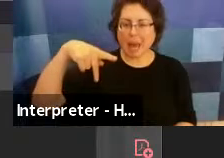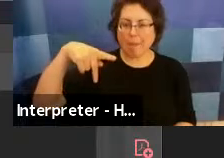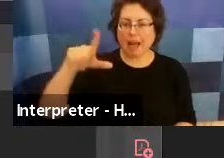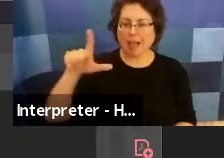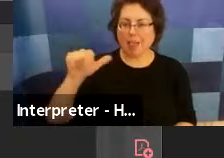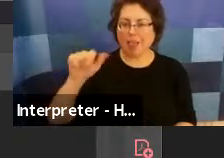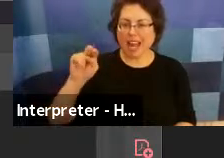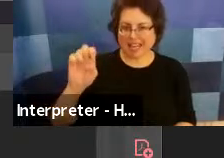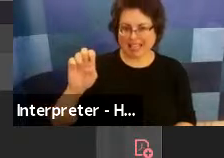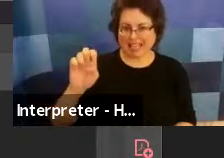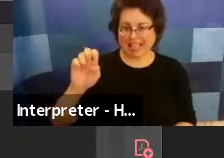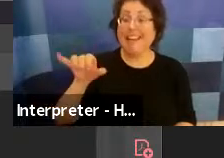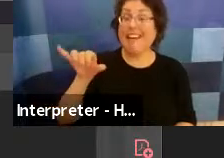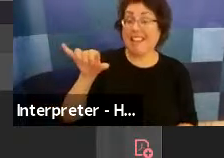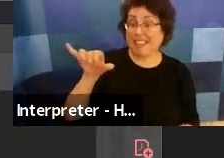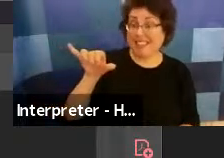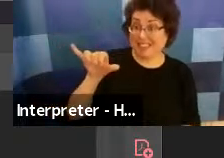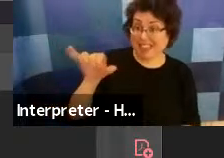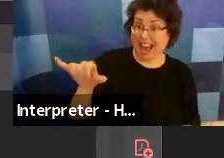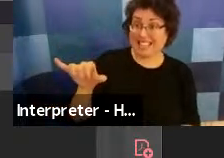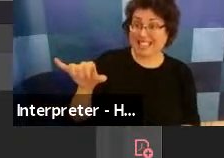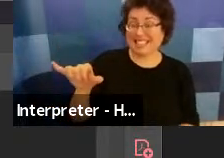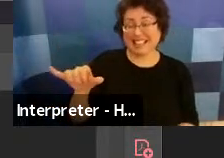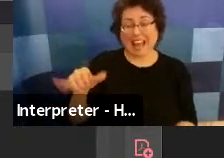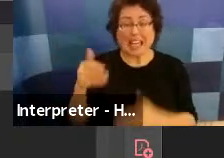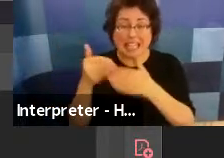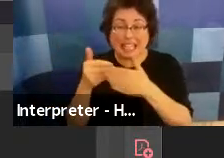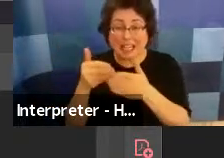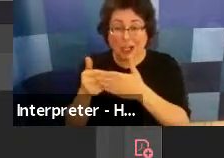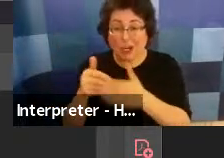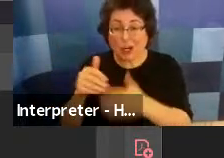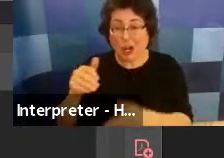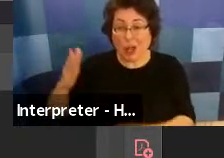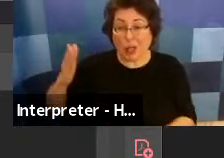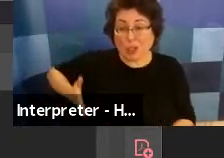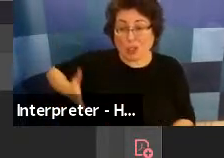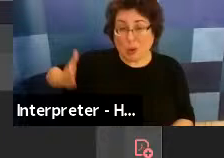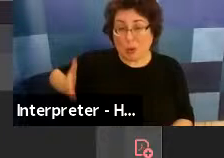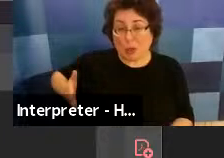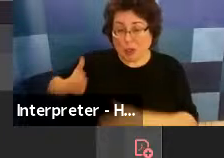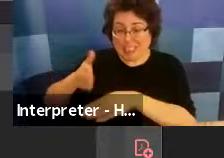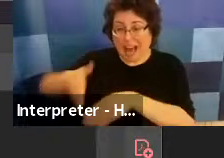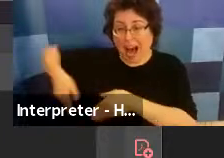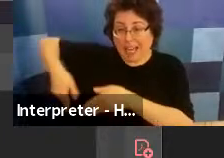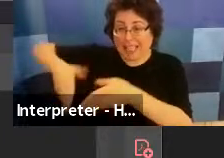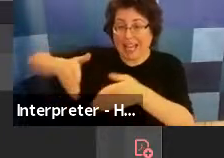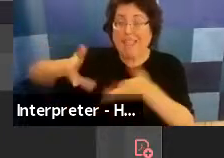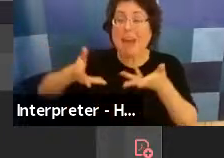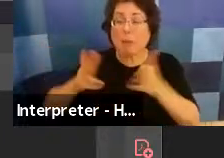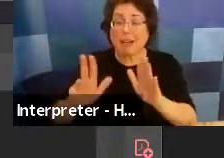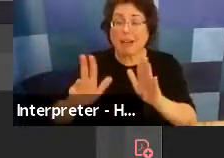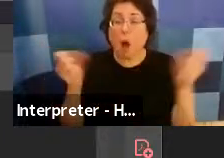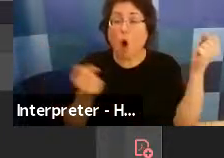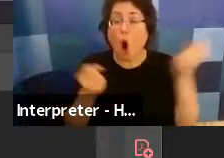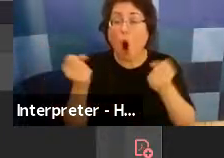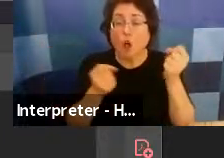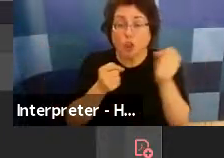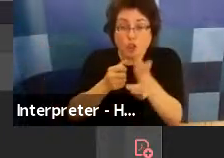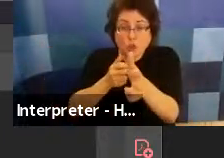roadway to the shoulder side that would allow motorists to pass the T